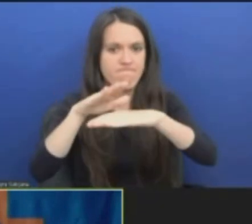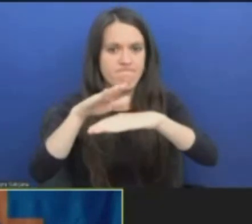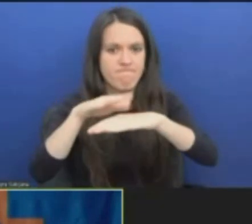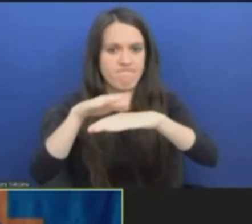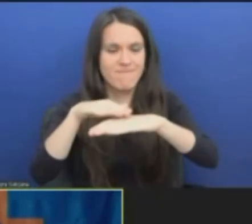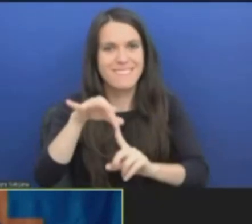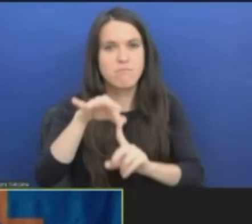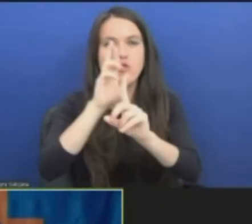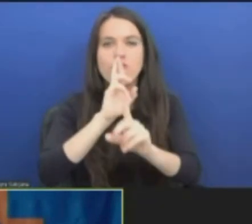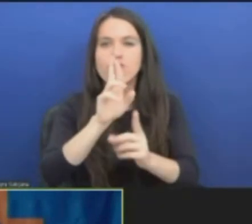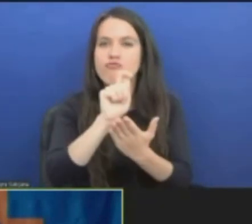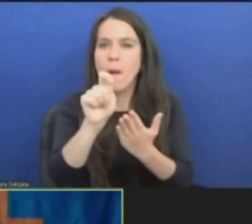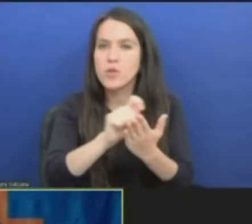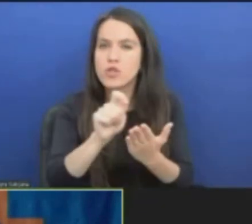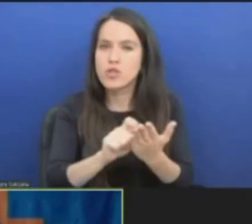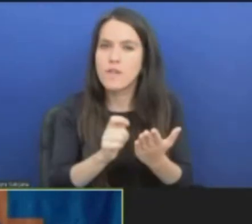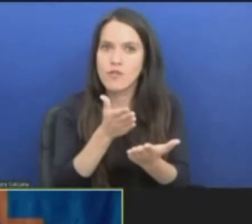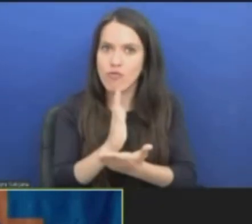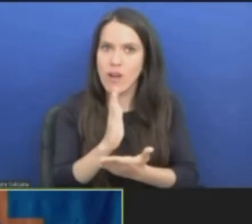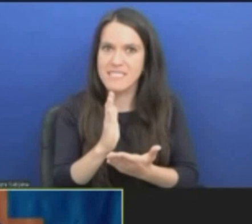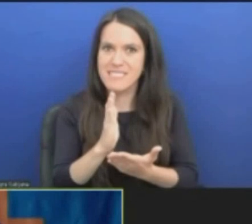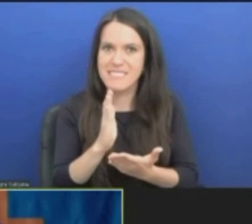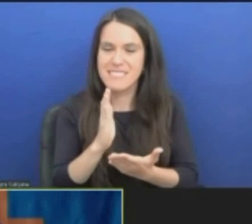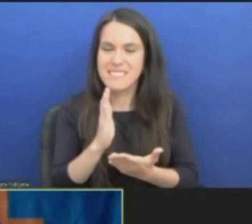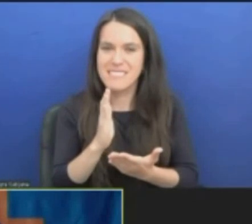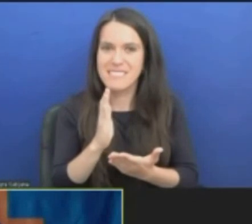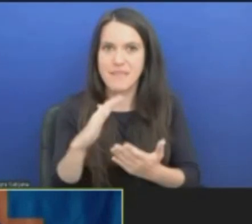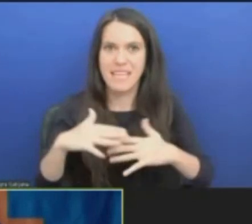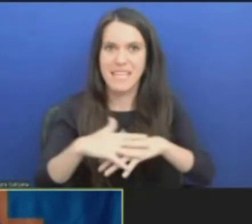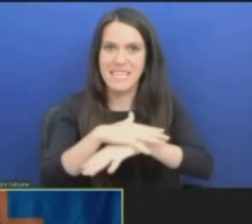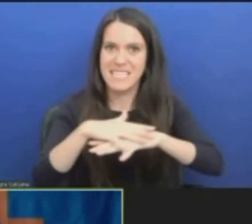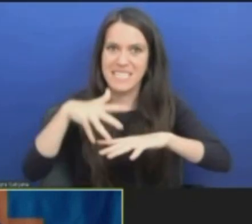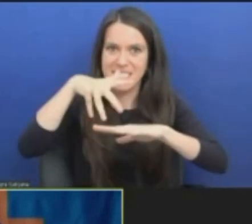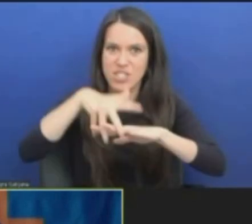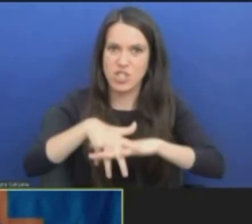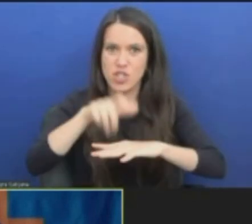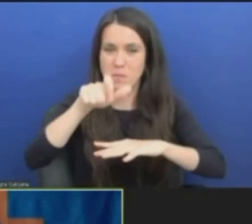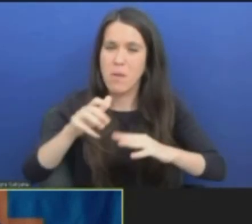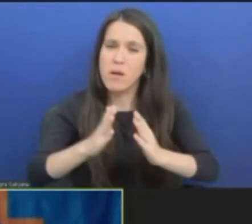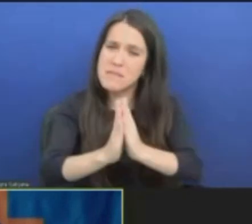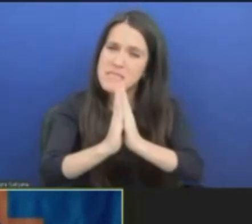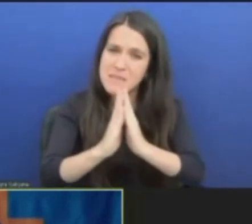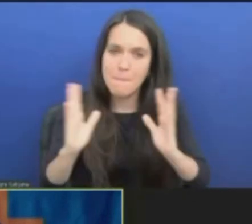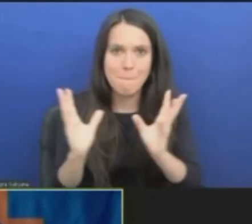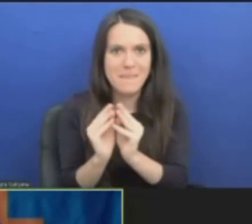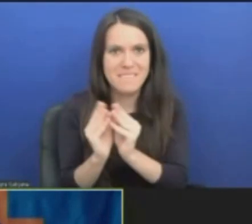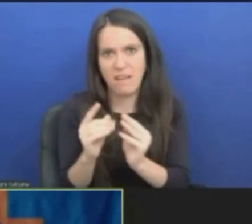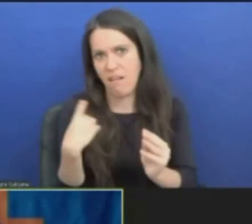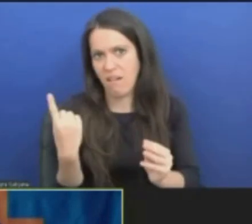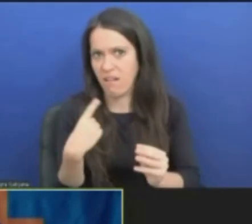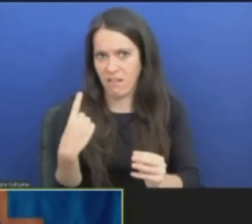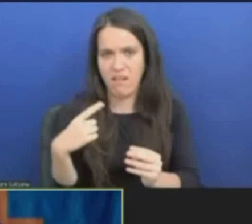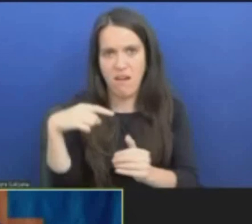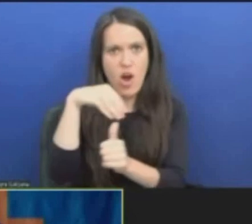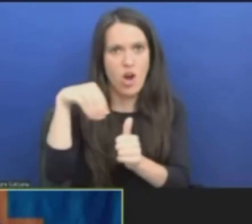Special Rapporteur on the Rights of Indigenous People, to hold a meeting to address the situation of the massacres of Armenian populations,